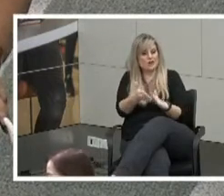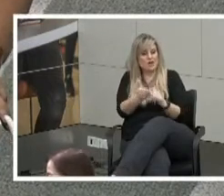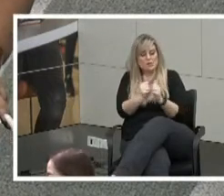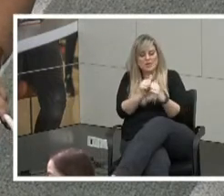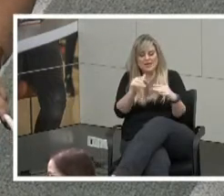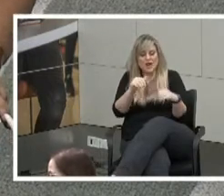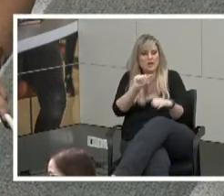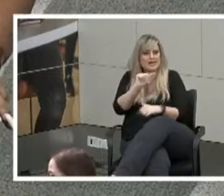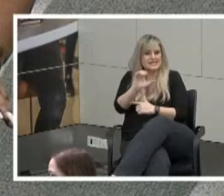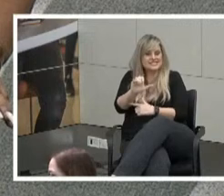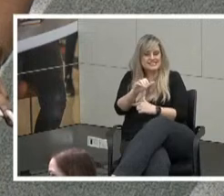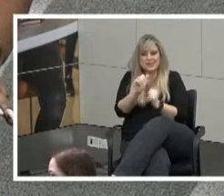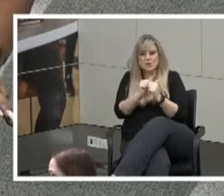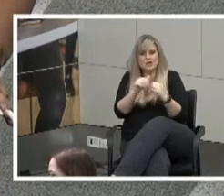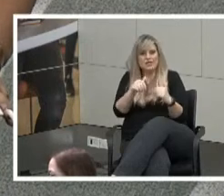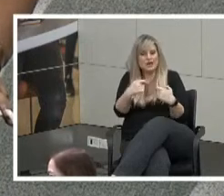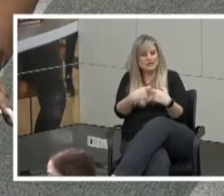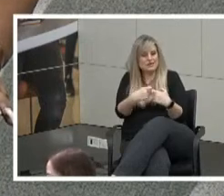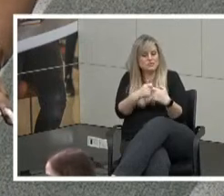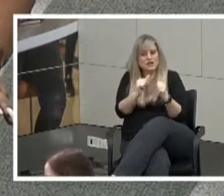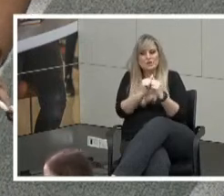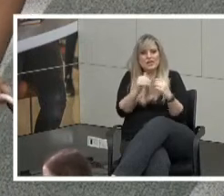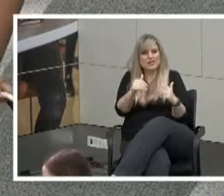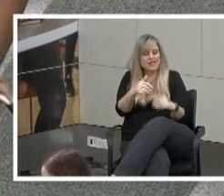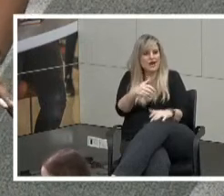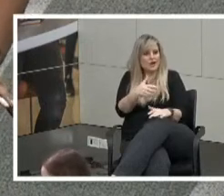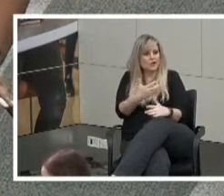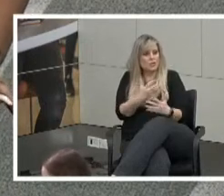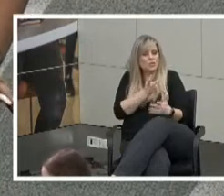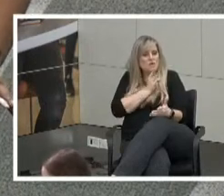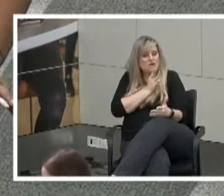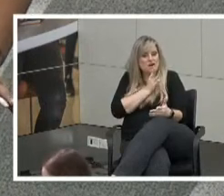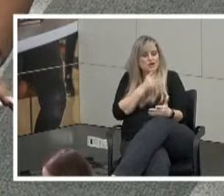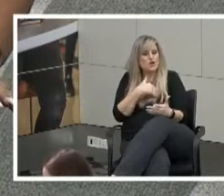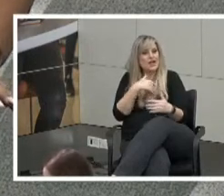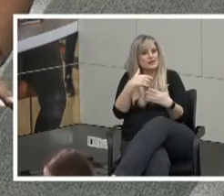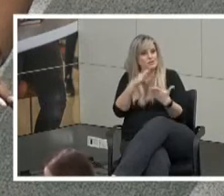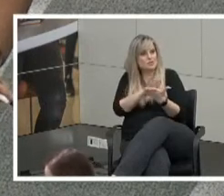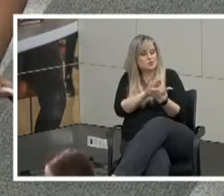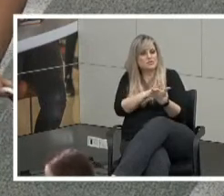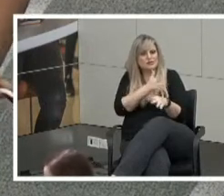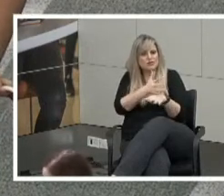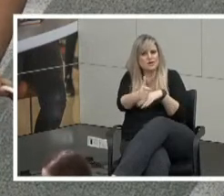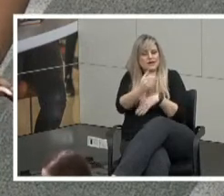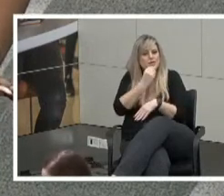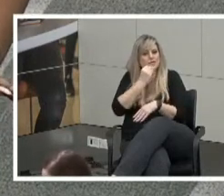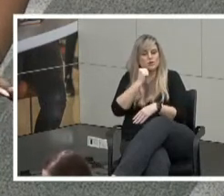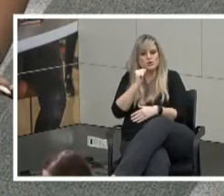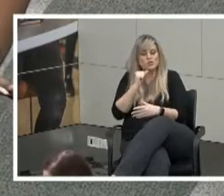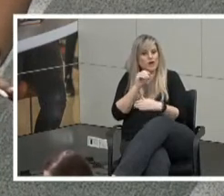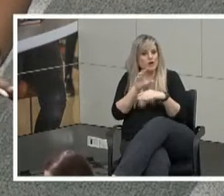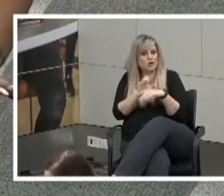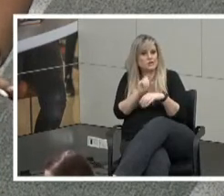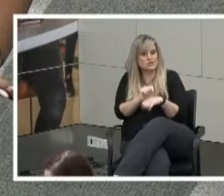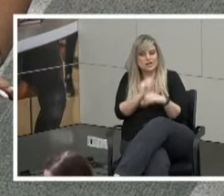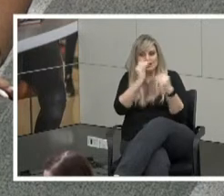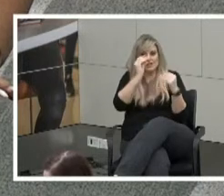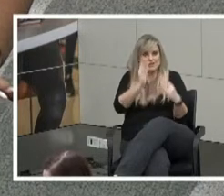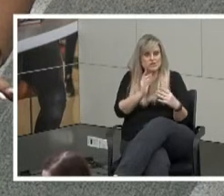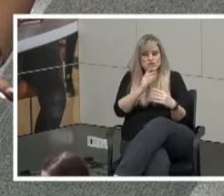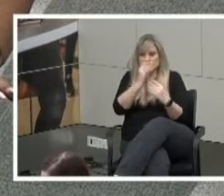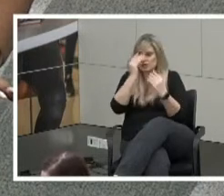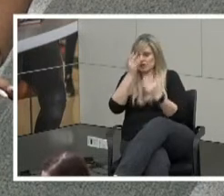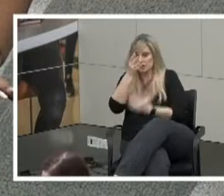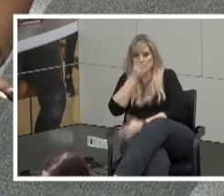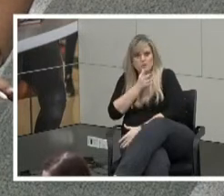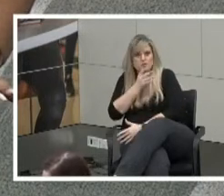schools have even run out of food you don't consult parents and teachers and principles who directly work with children and disrupt